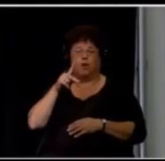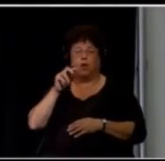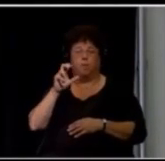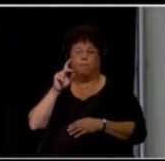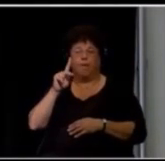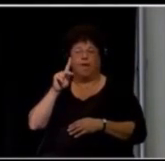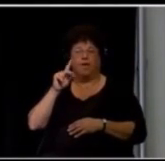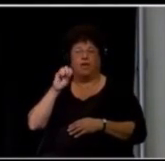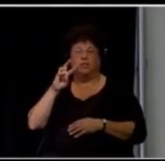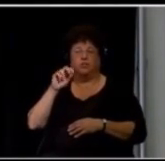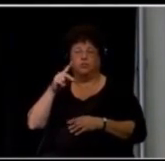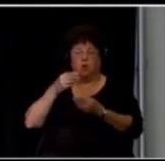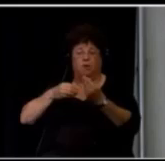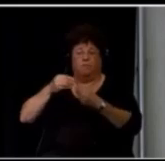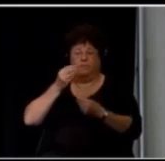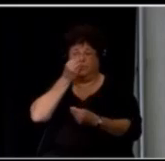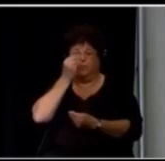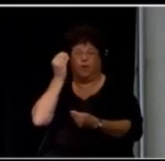swap. The